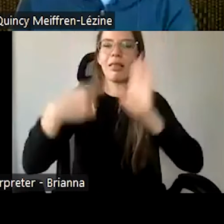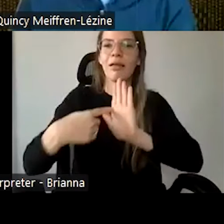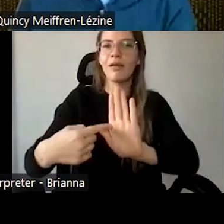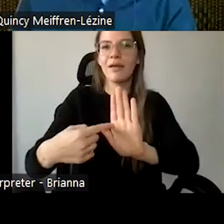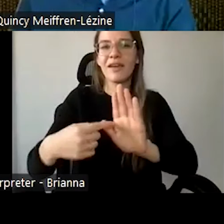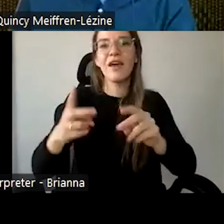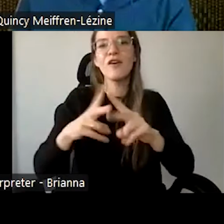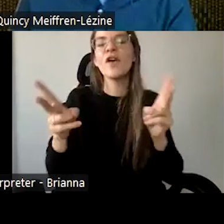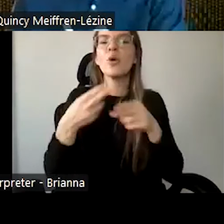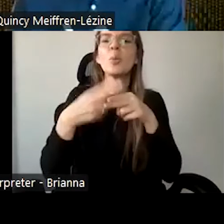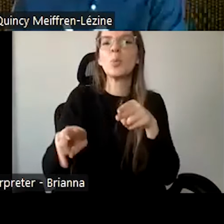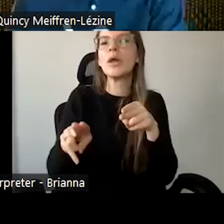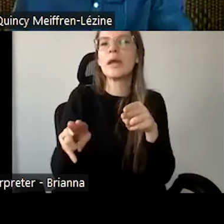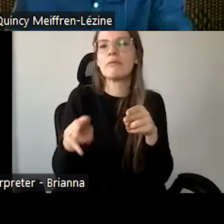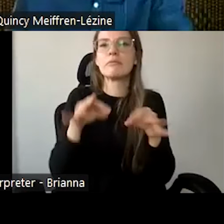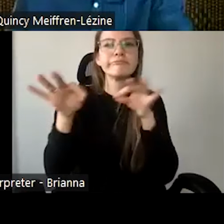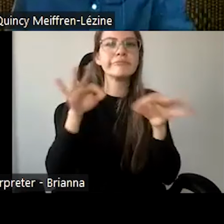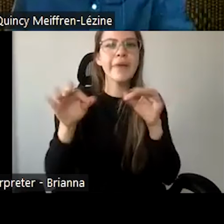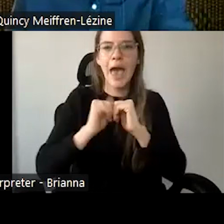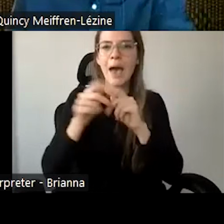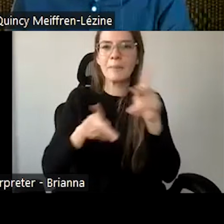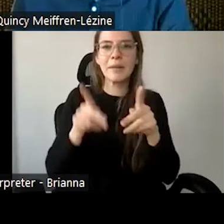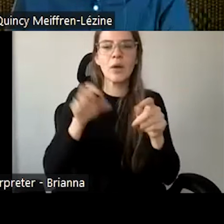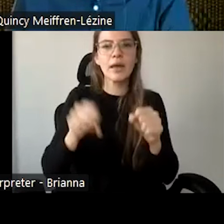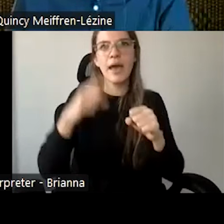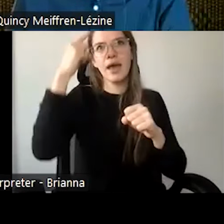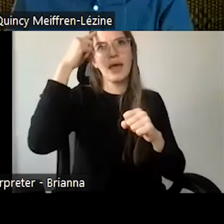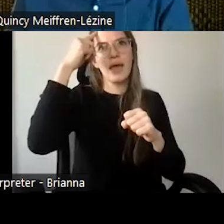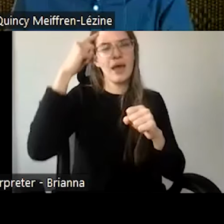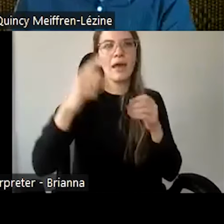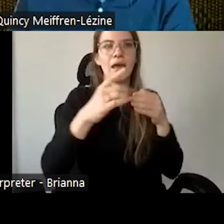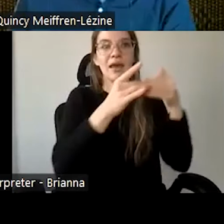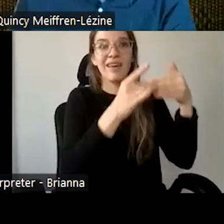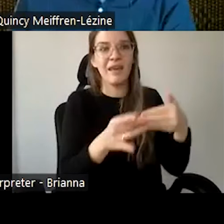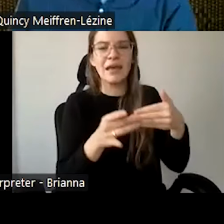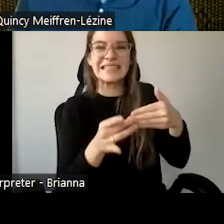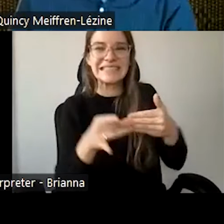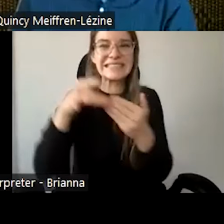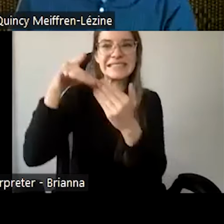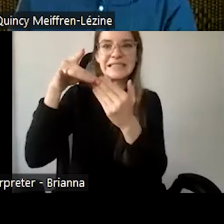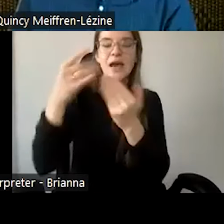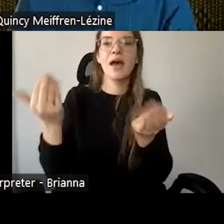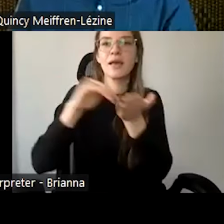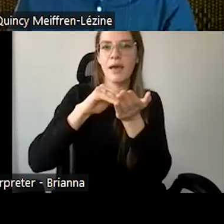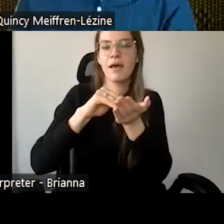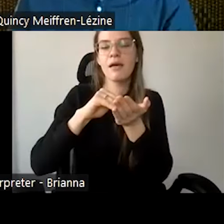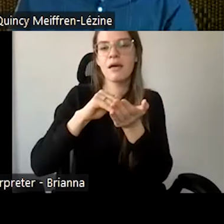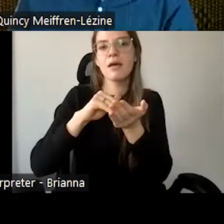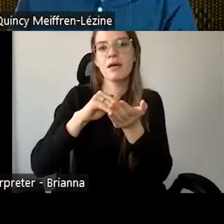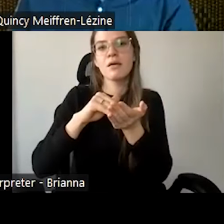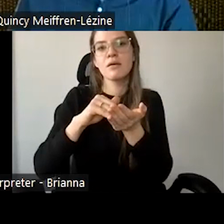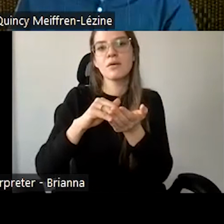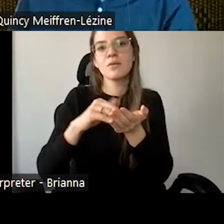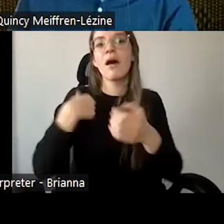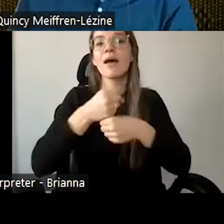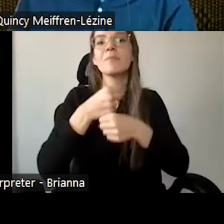brief way to get people pointed in that upward direction, turning point direction. And so I